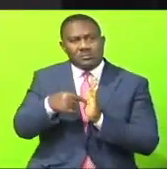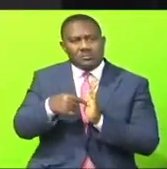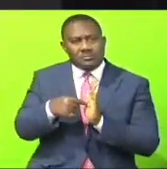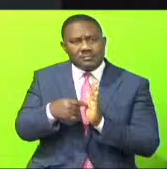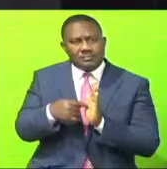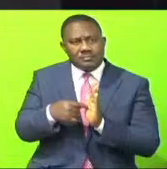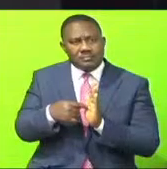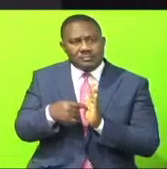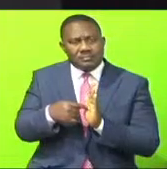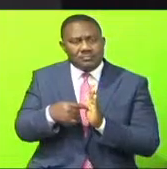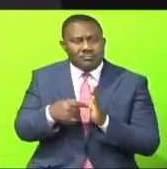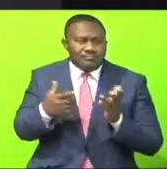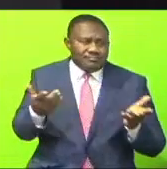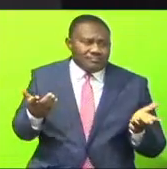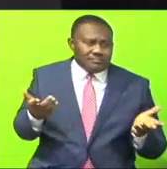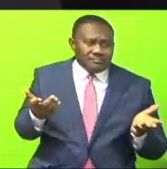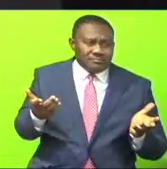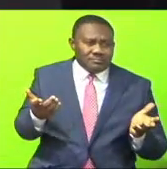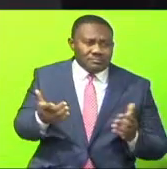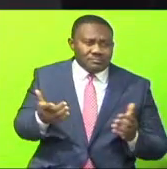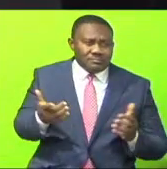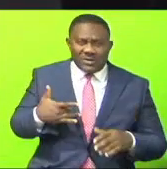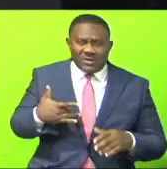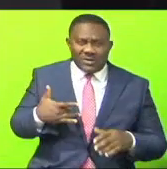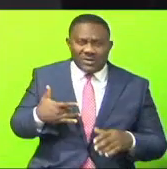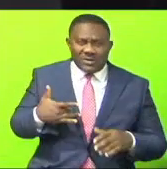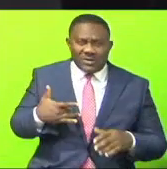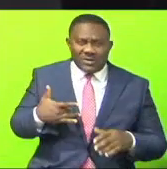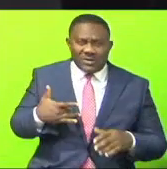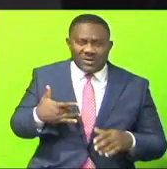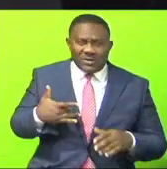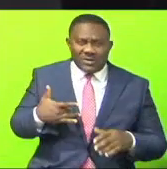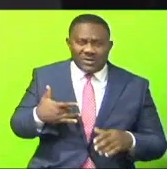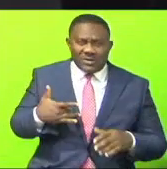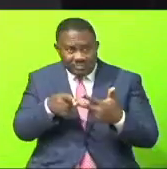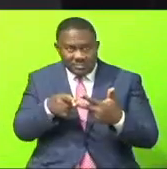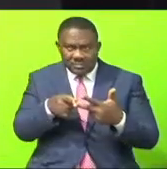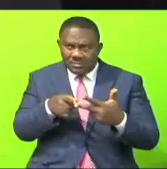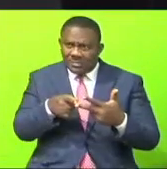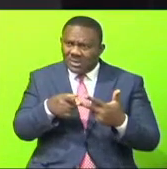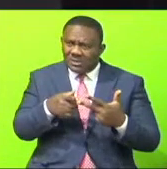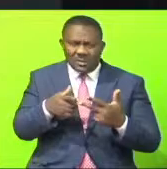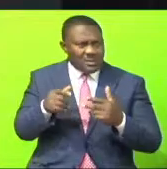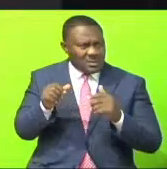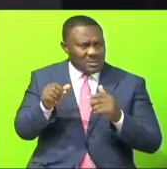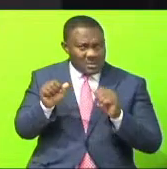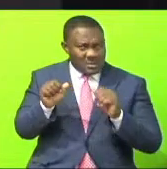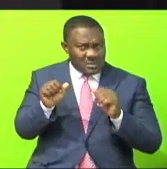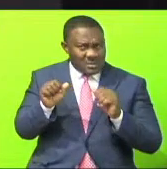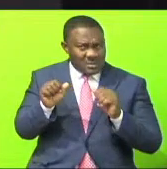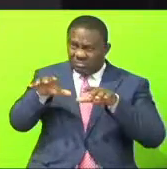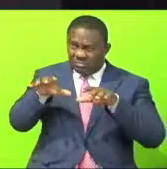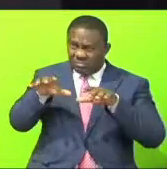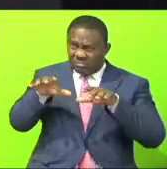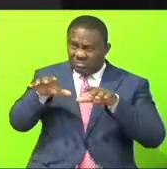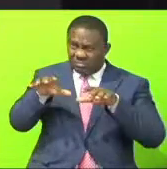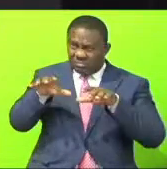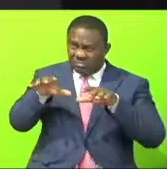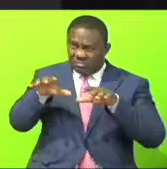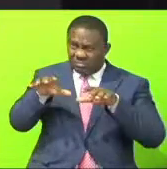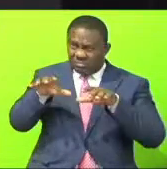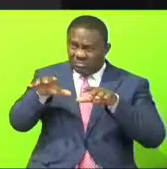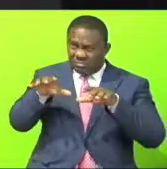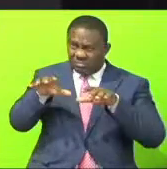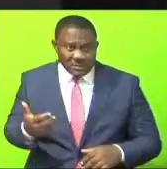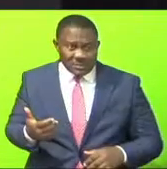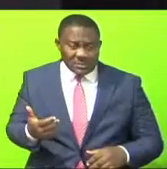There is no way one arm of government will usurp the power of another arm of government. So let me read for your